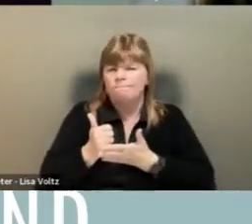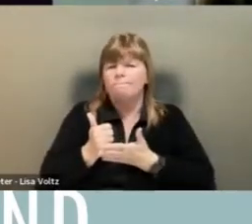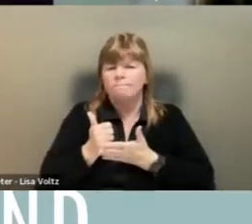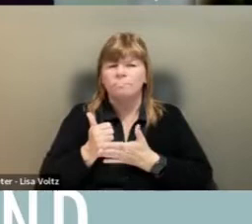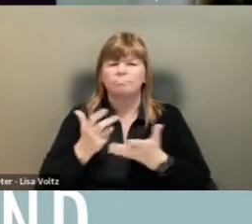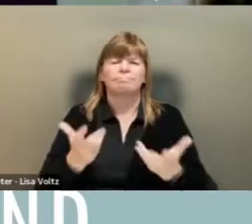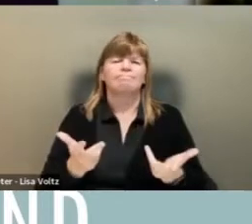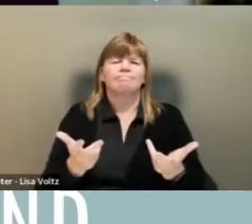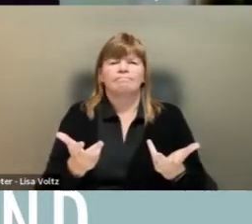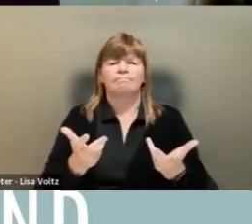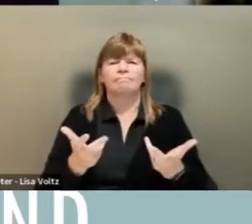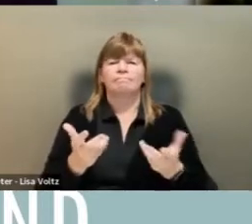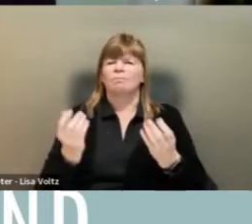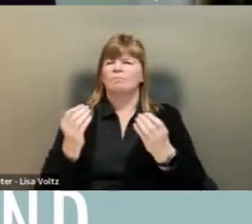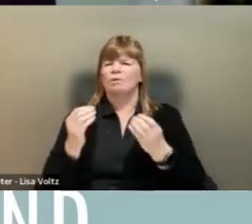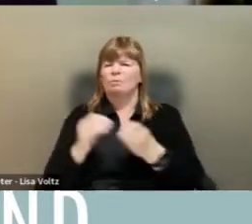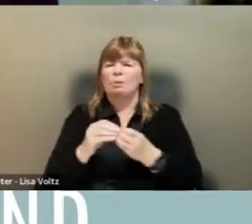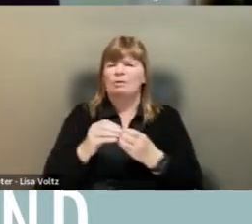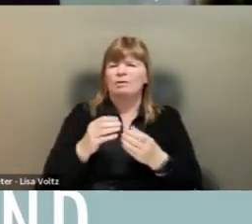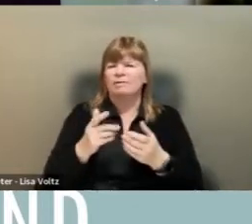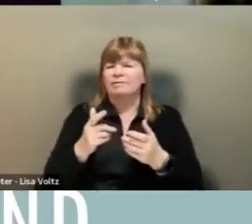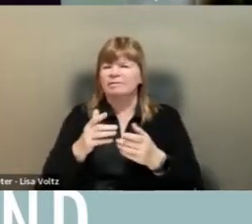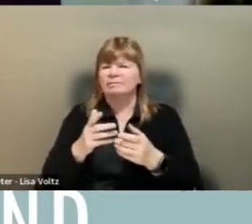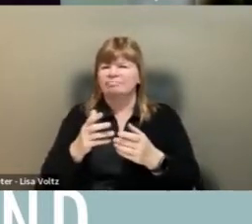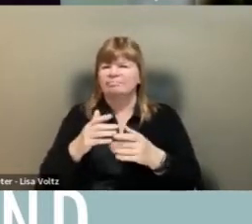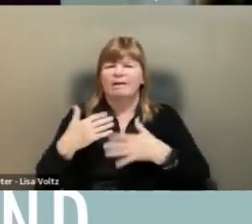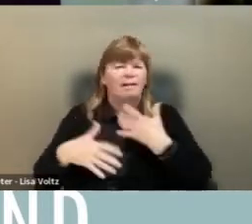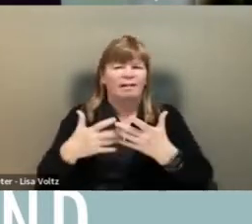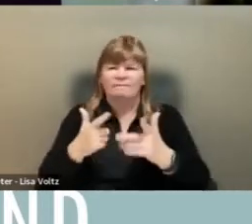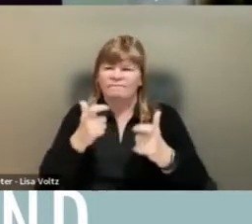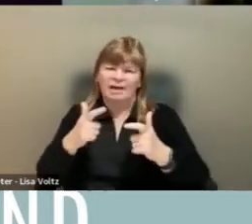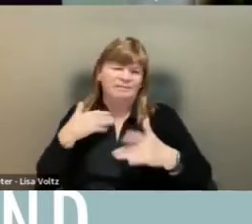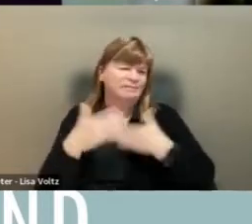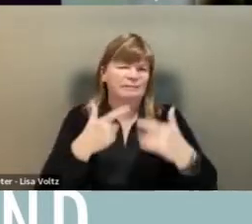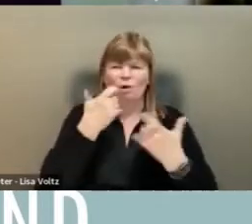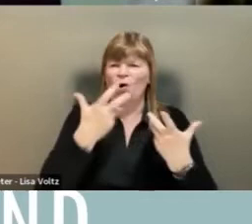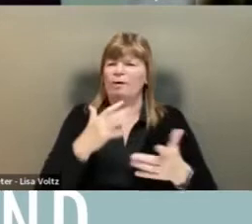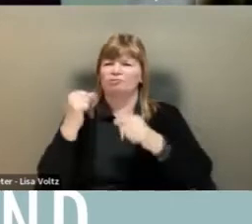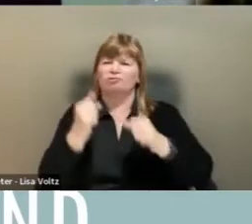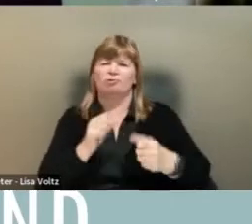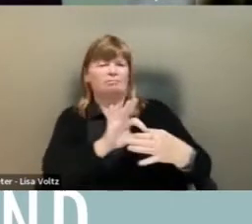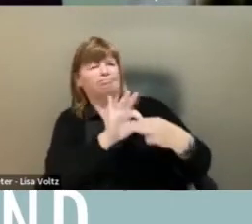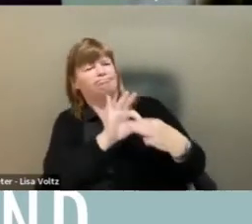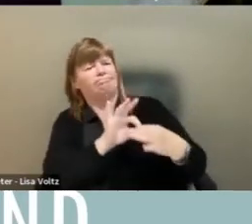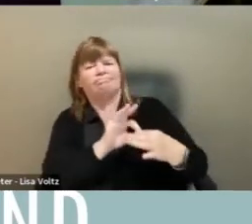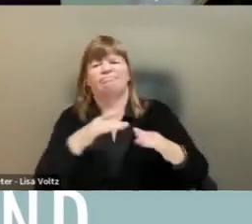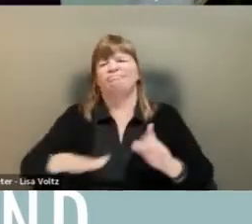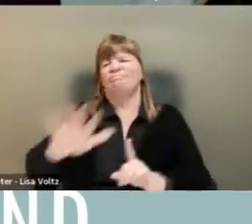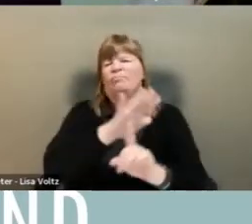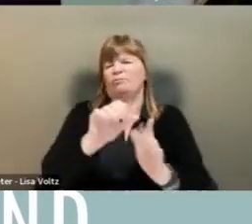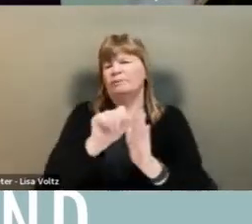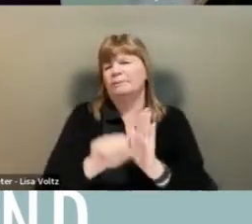kind of take a little bit of a shortcut because we just already had such strong working relationships in our state.